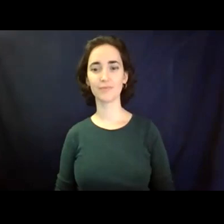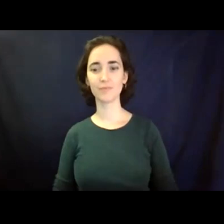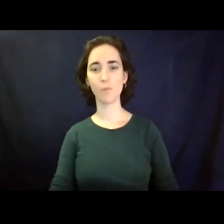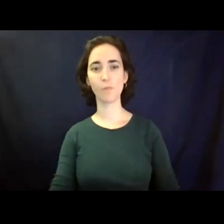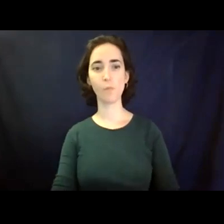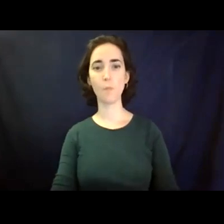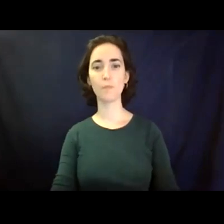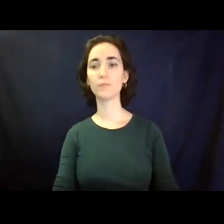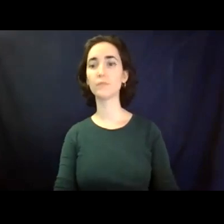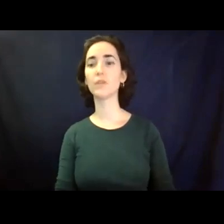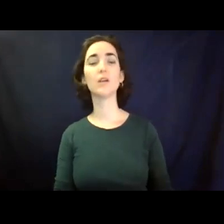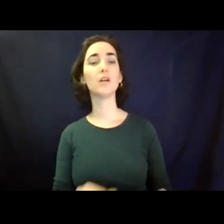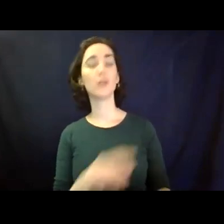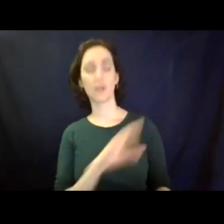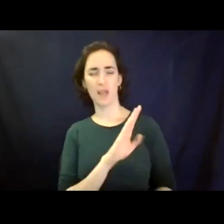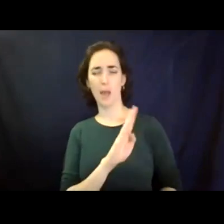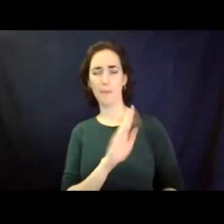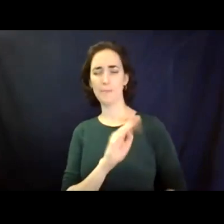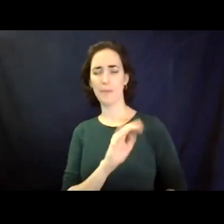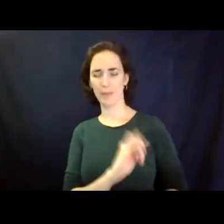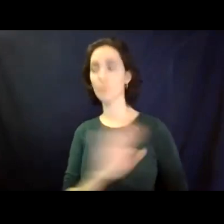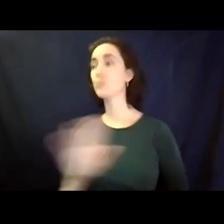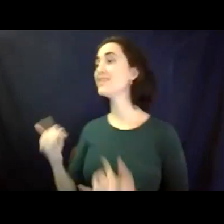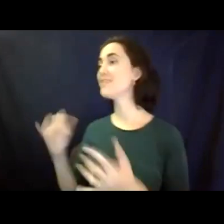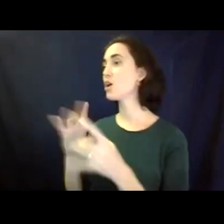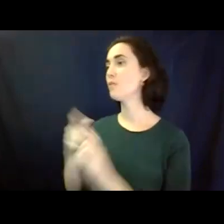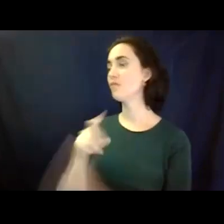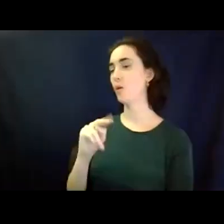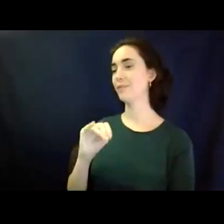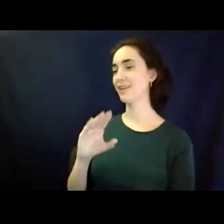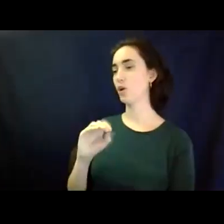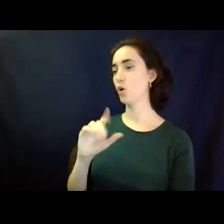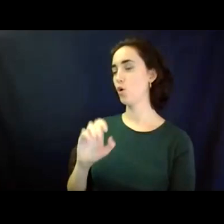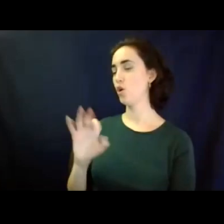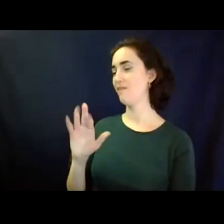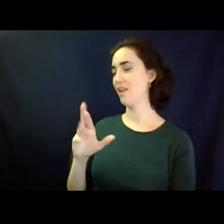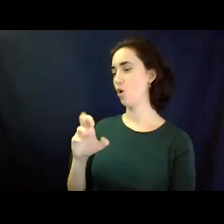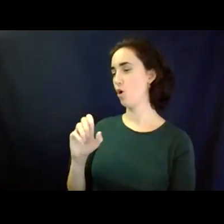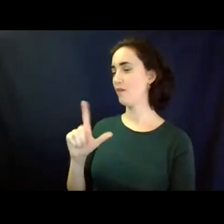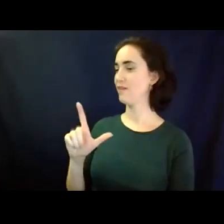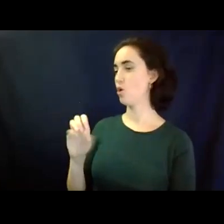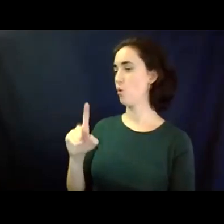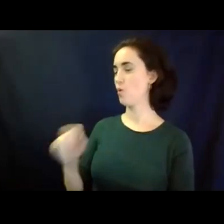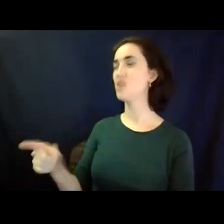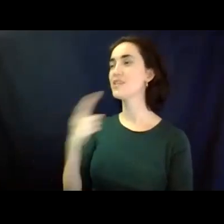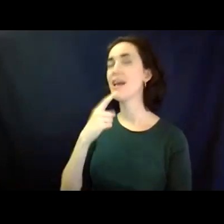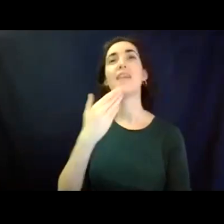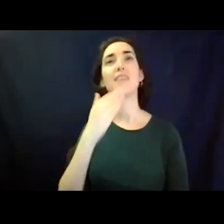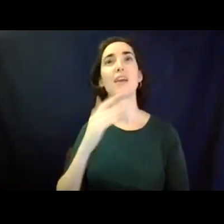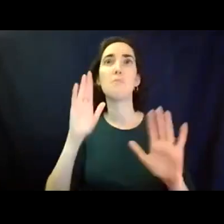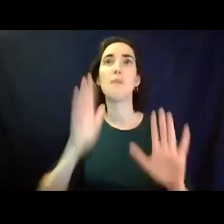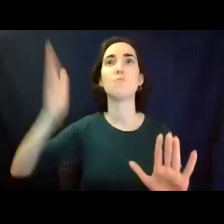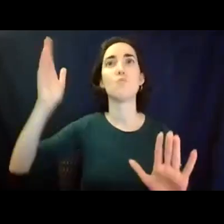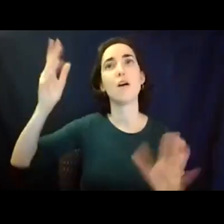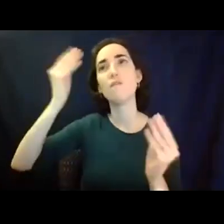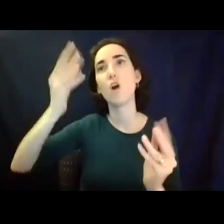We also have a comment from Nicole Flores. Thank you for sharing the incredible presentation information. I loved